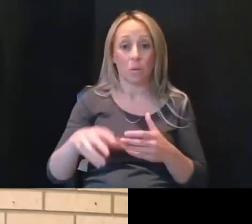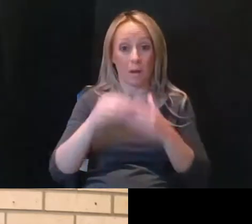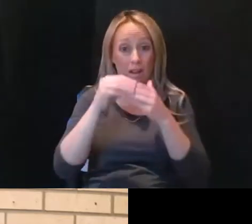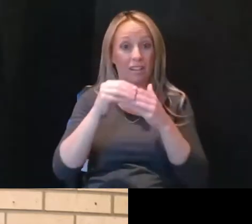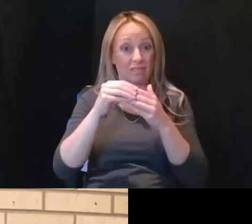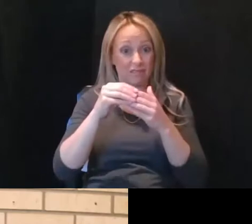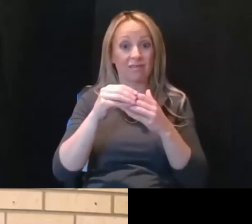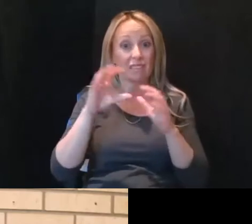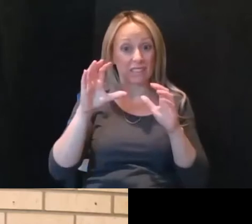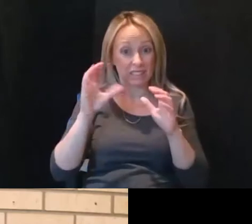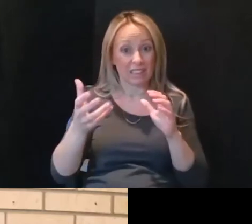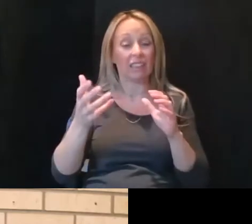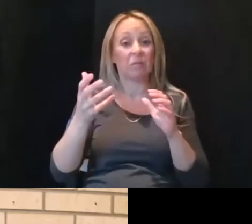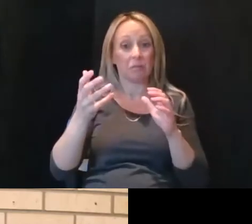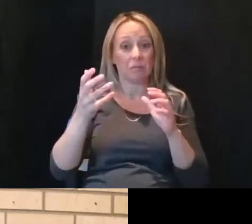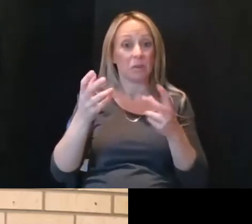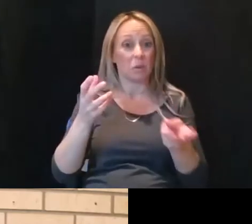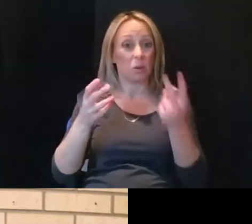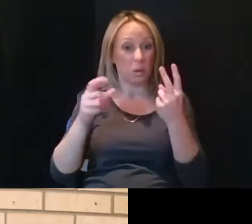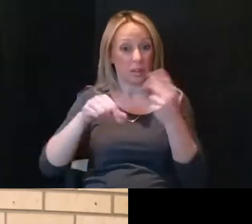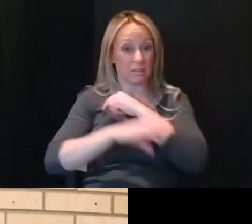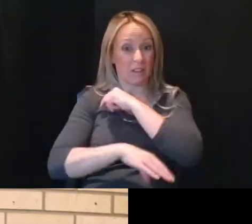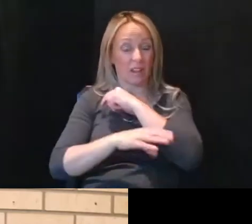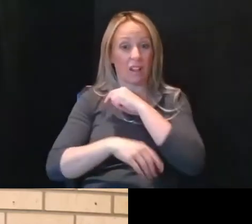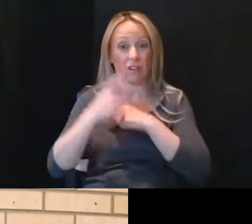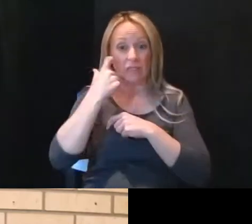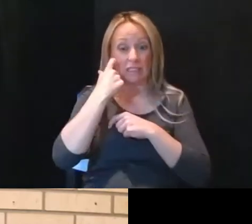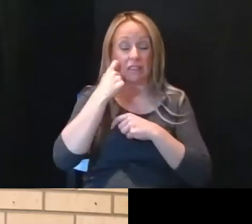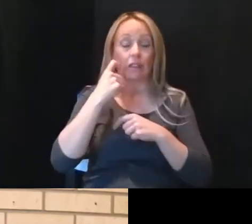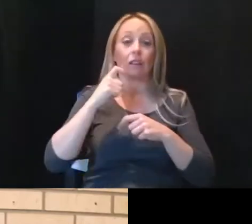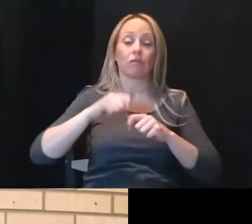but these gatherings were such larger than that